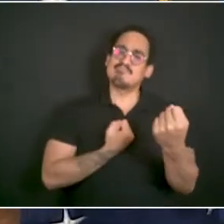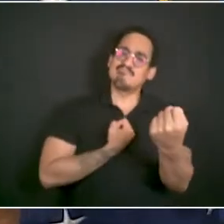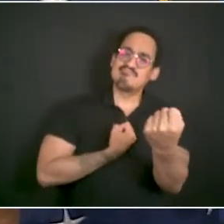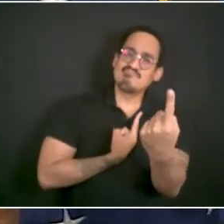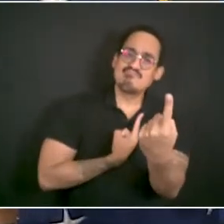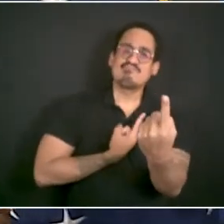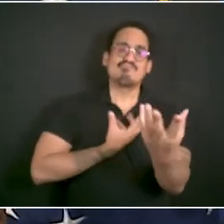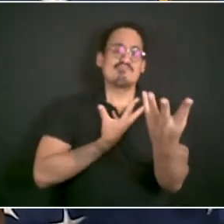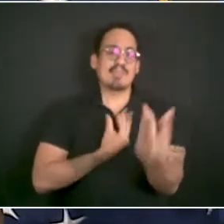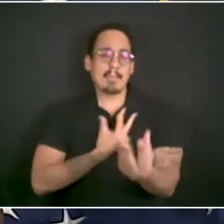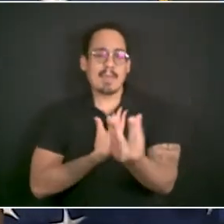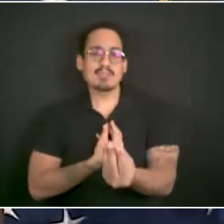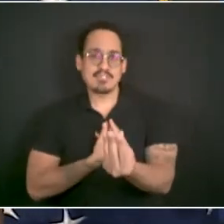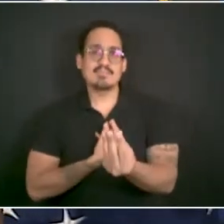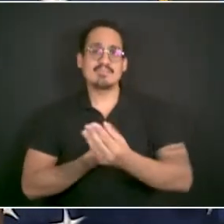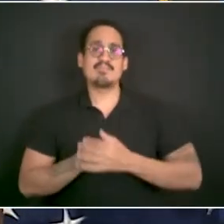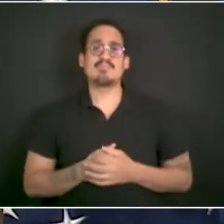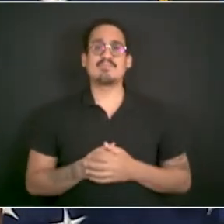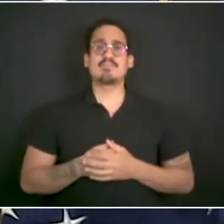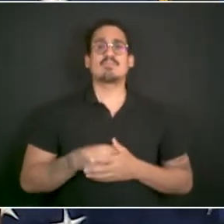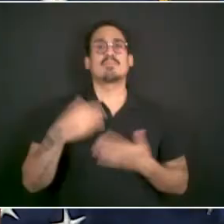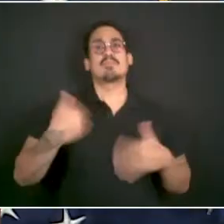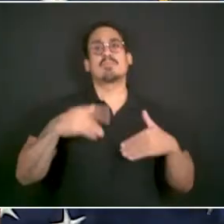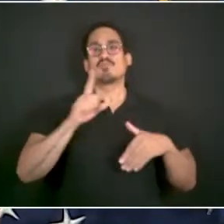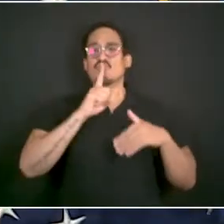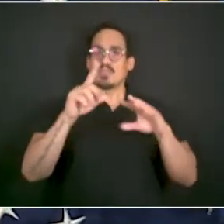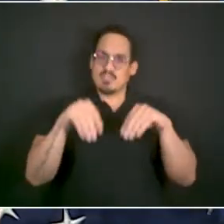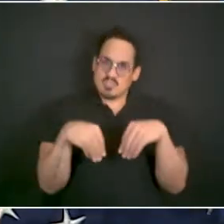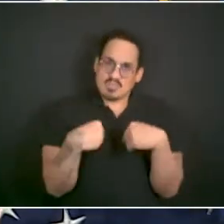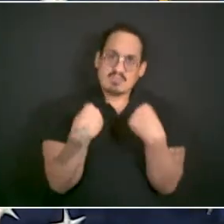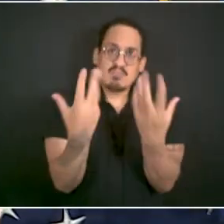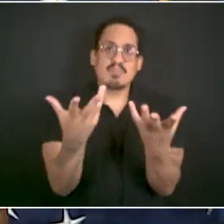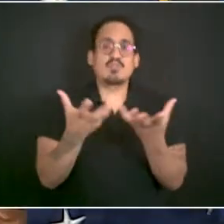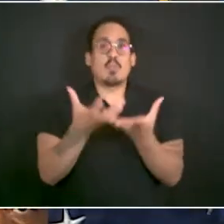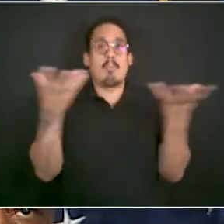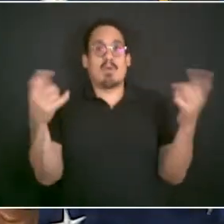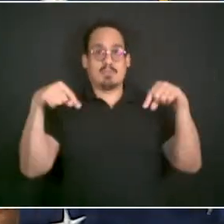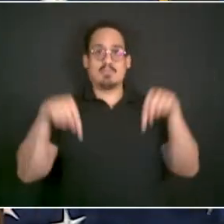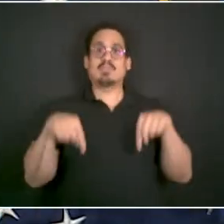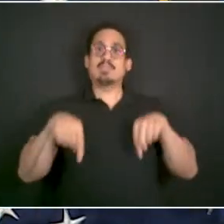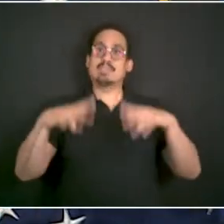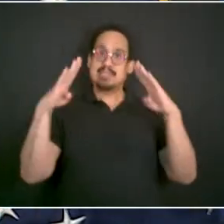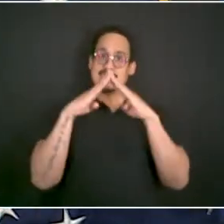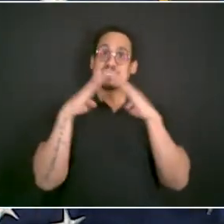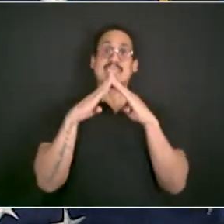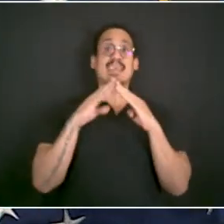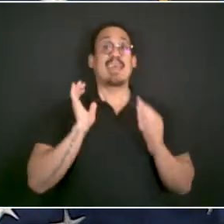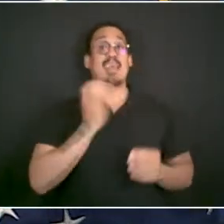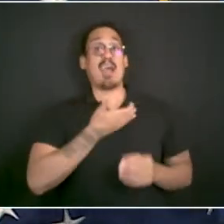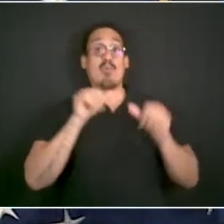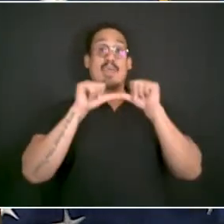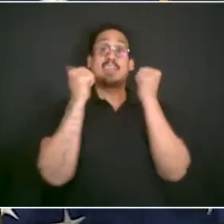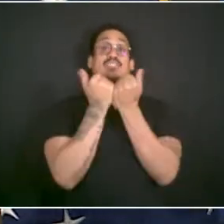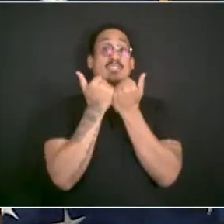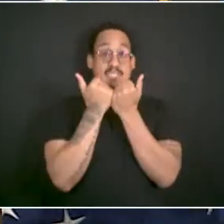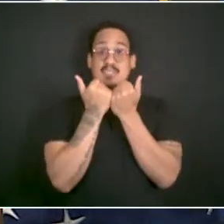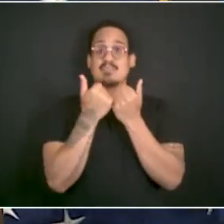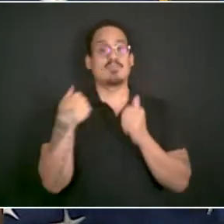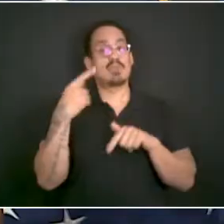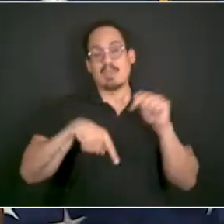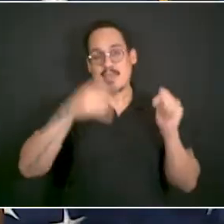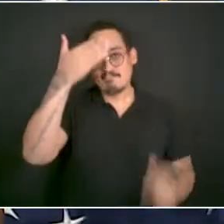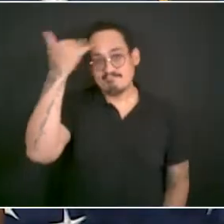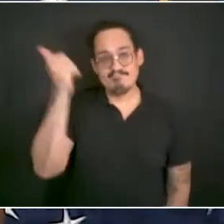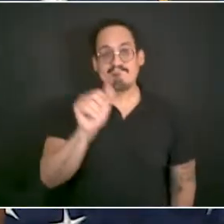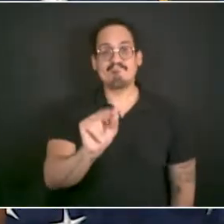York City's veteran community. His impact on our agency and on countless individuals will not be forgotten. We remember him for his